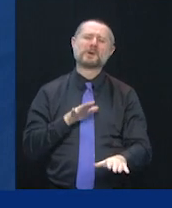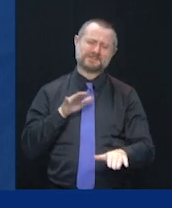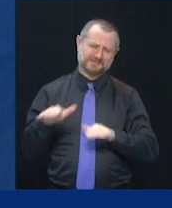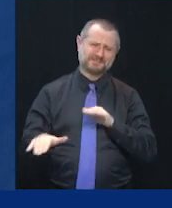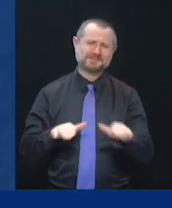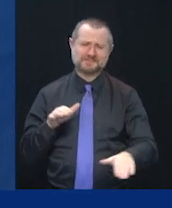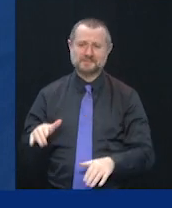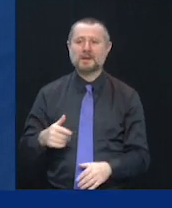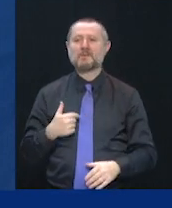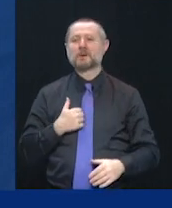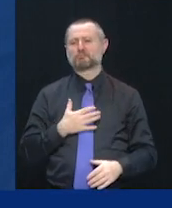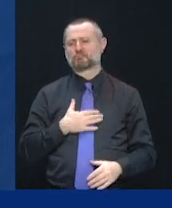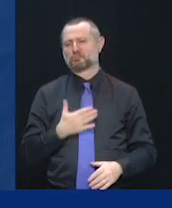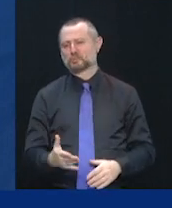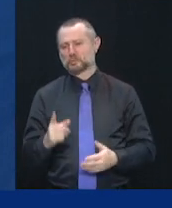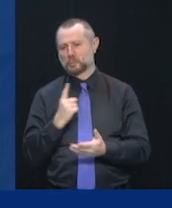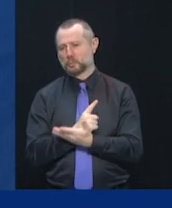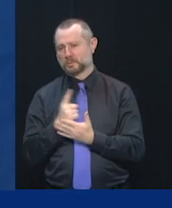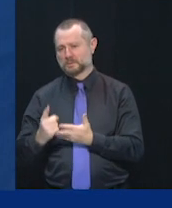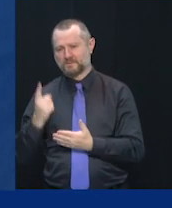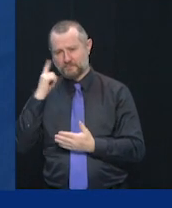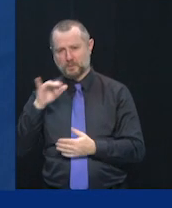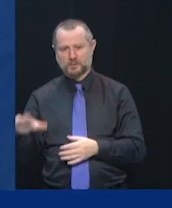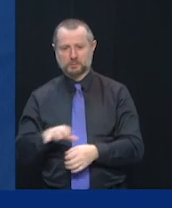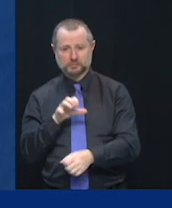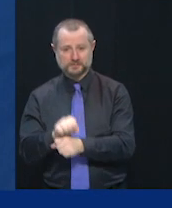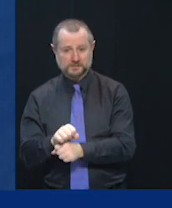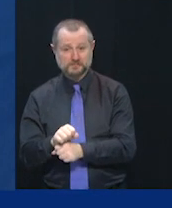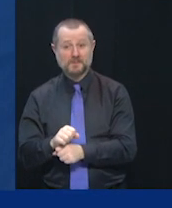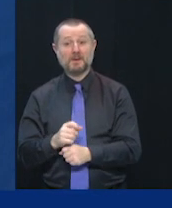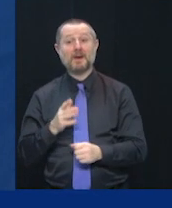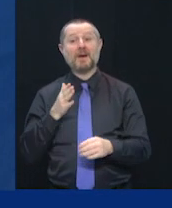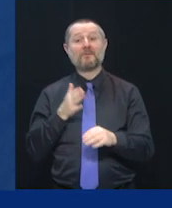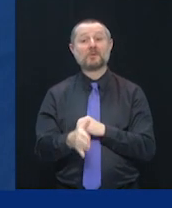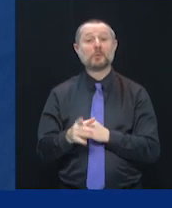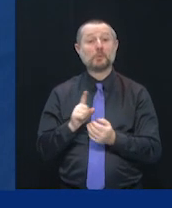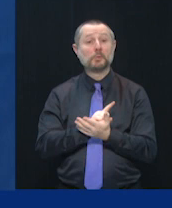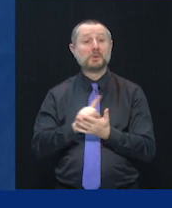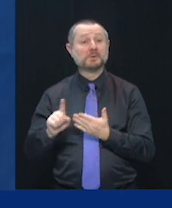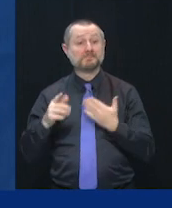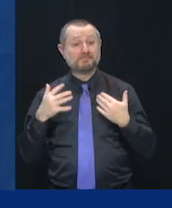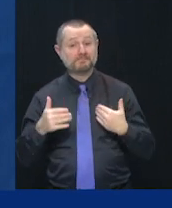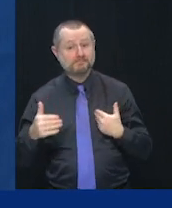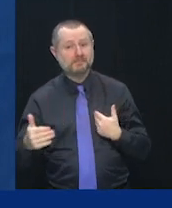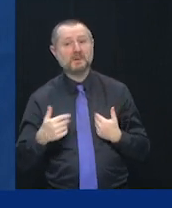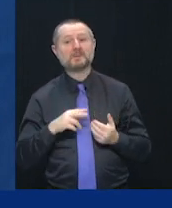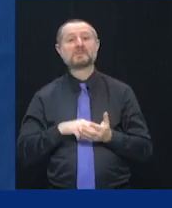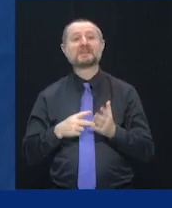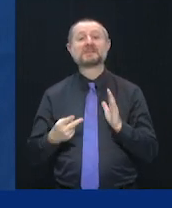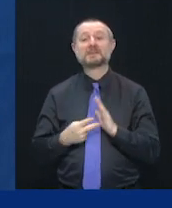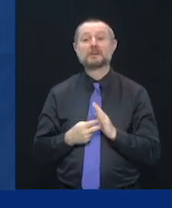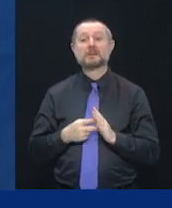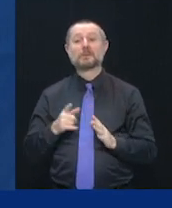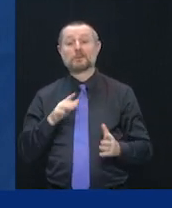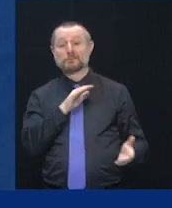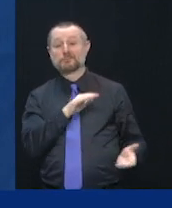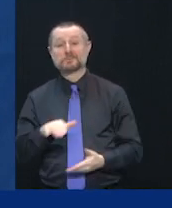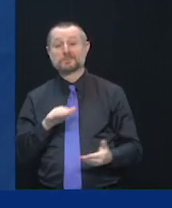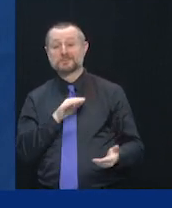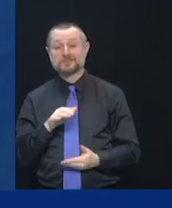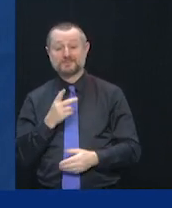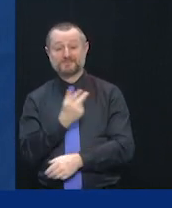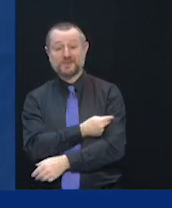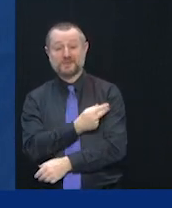this allocation. And then what we're going to do is reallocate the